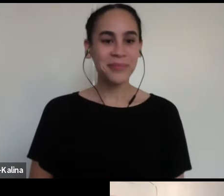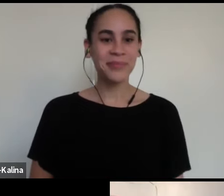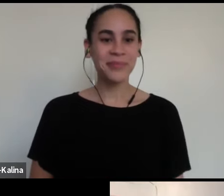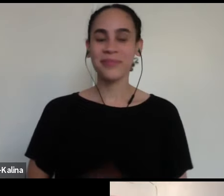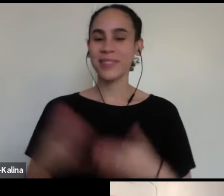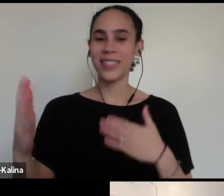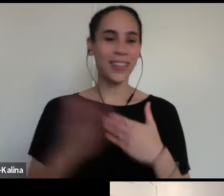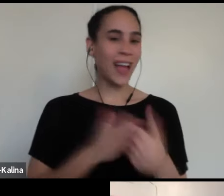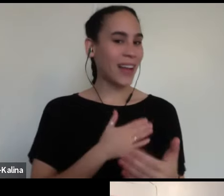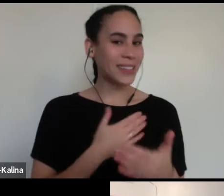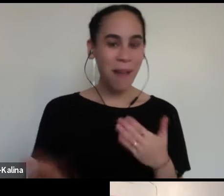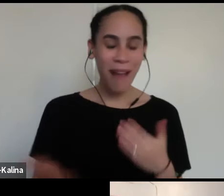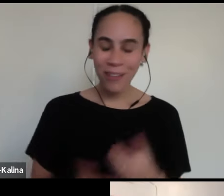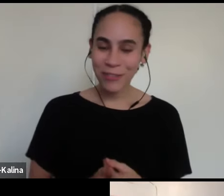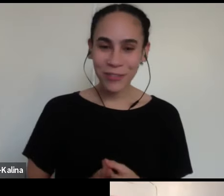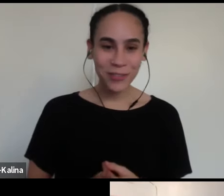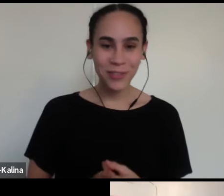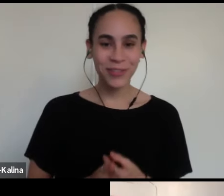matter.